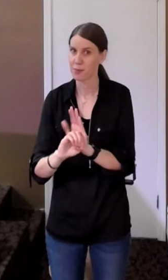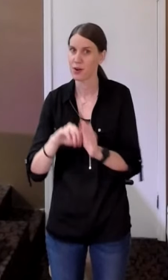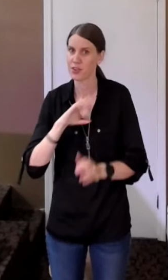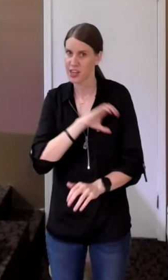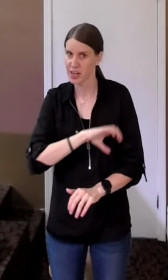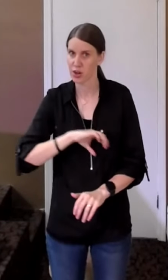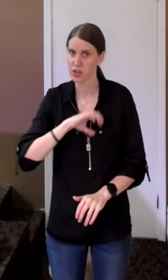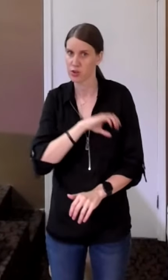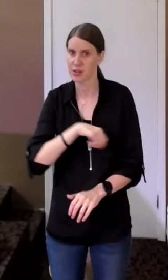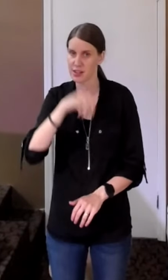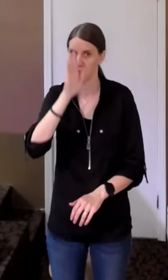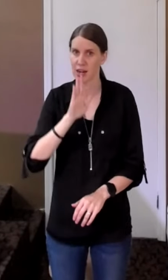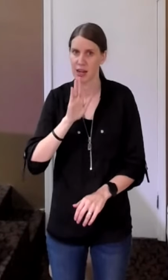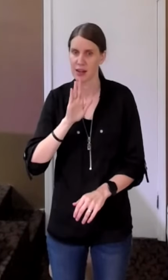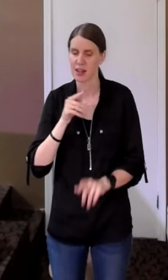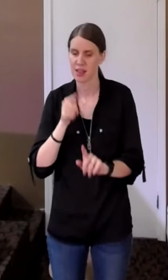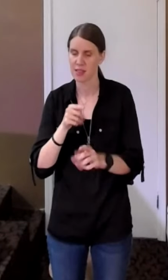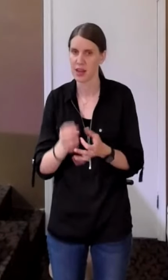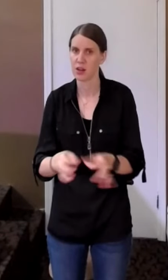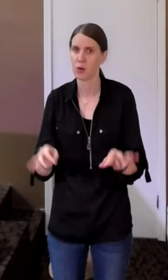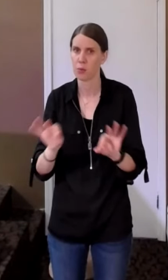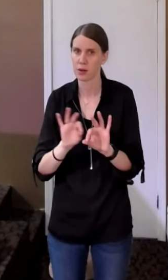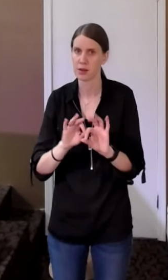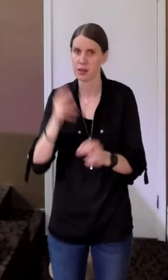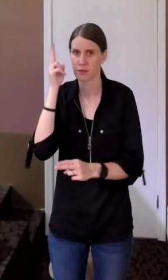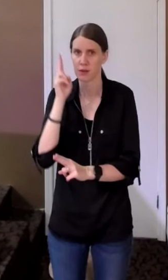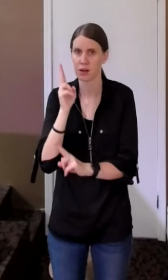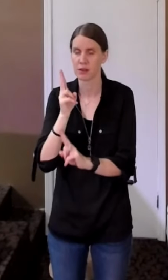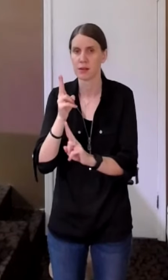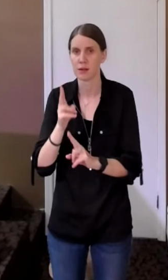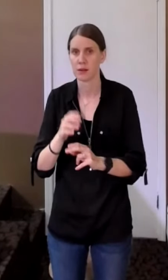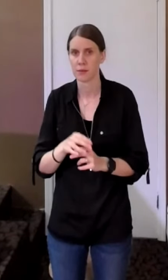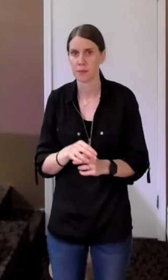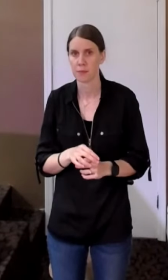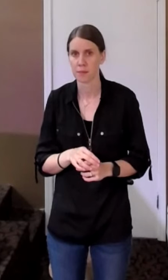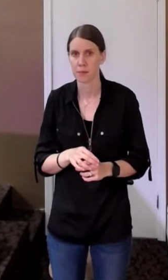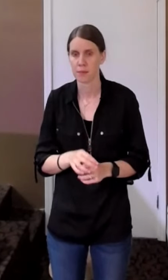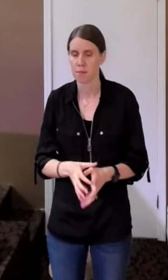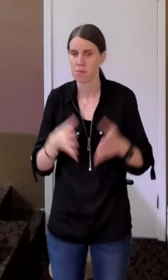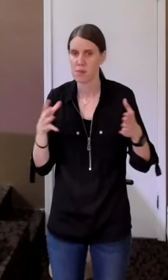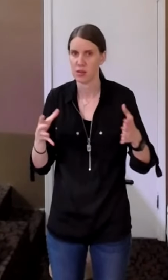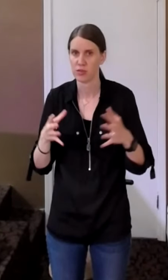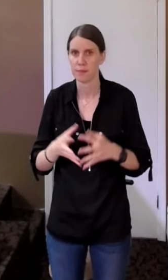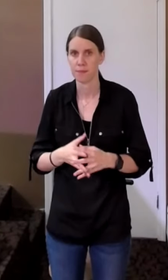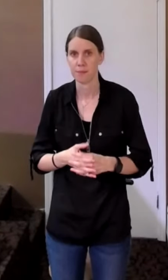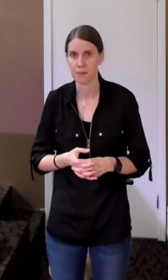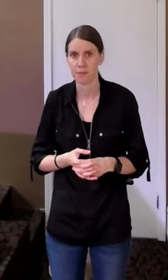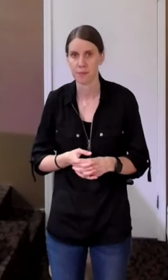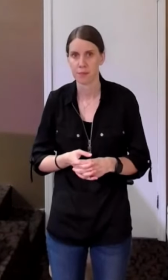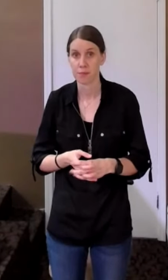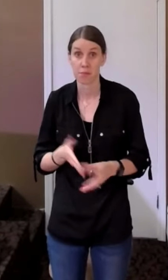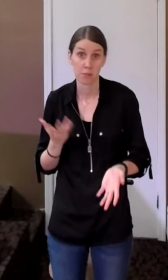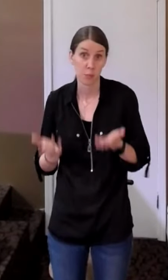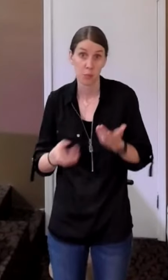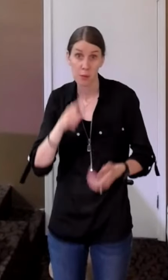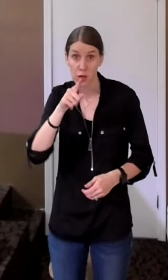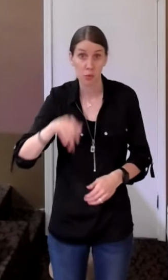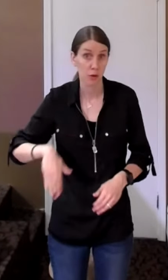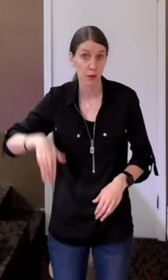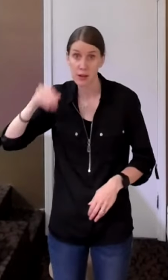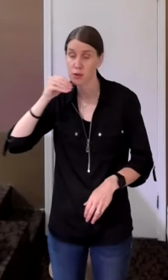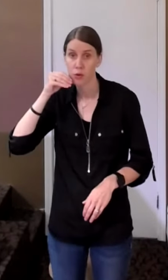Lord Jesus Christ, they deserve a great honor. A great honor. And maybe you grew up